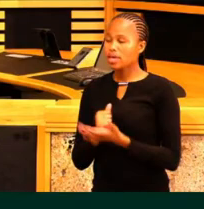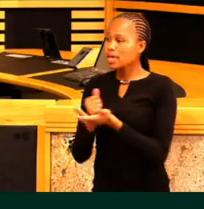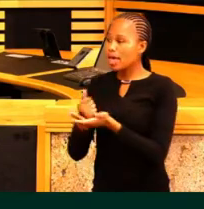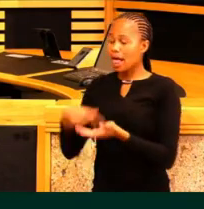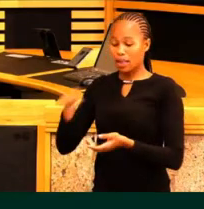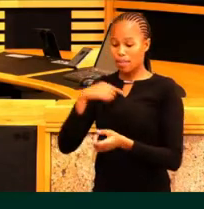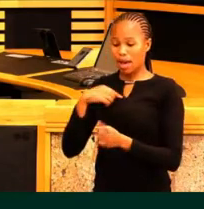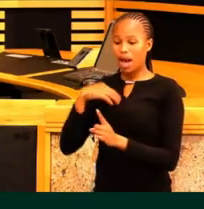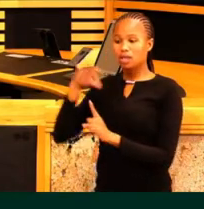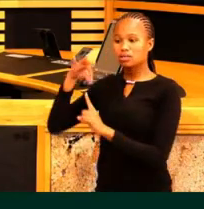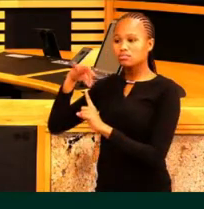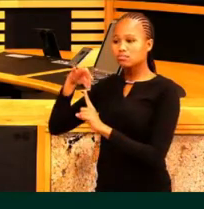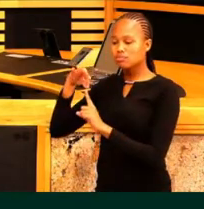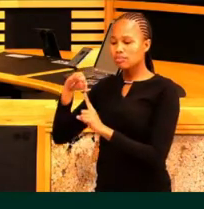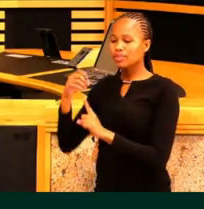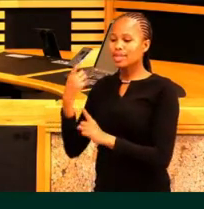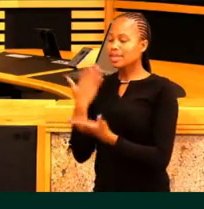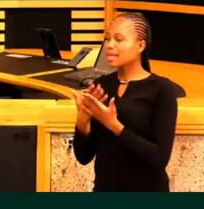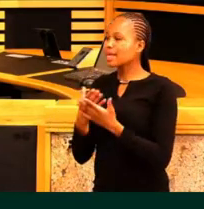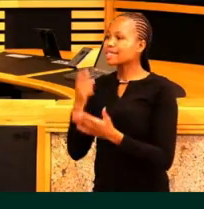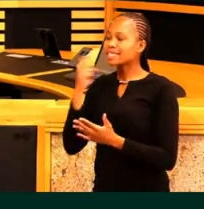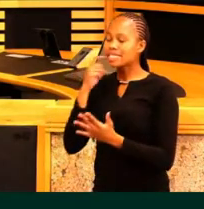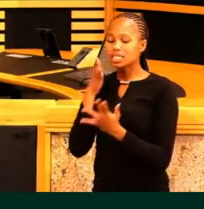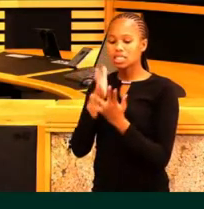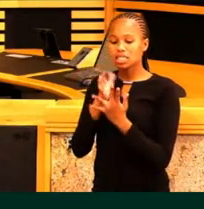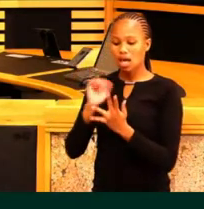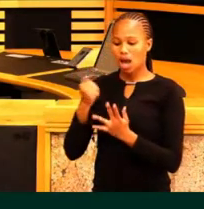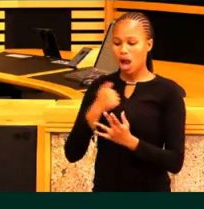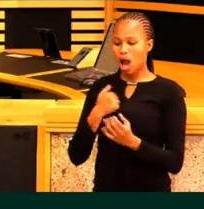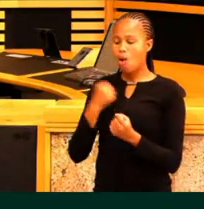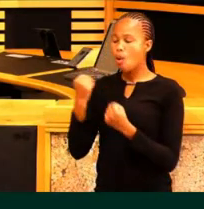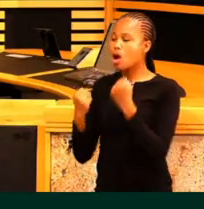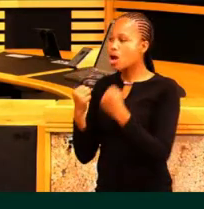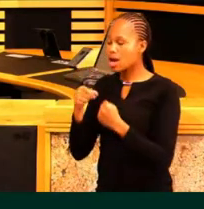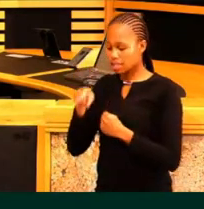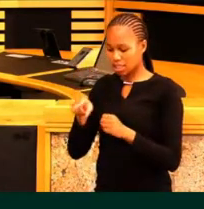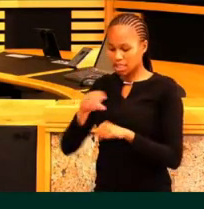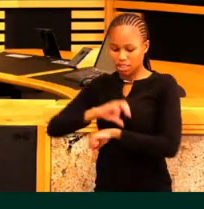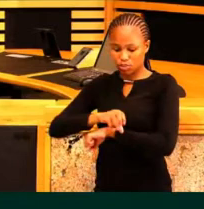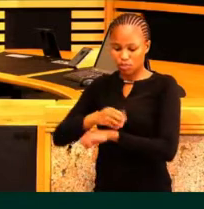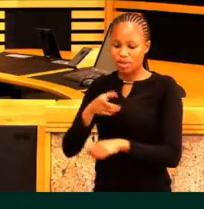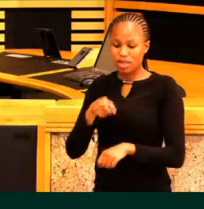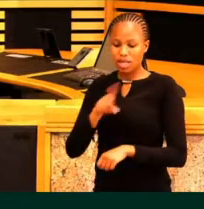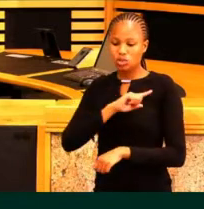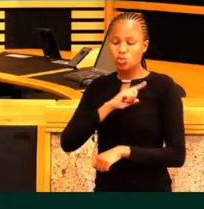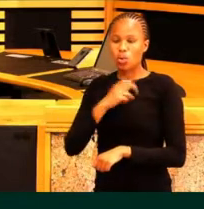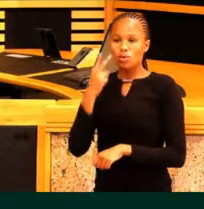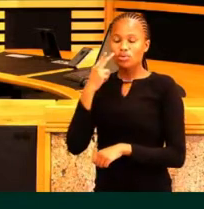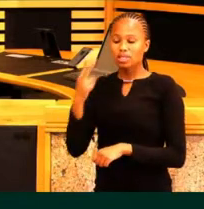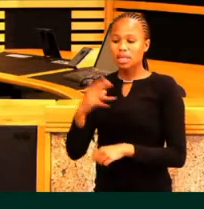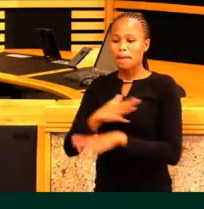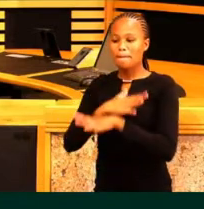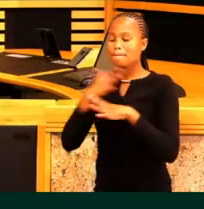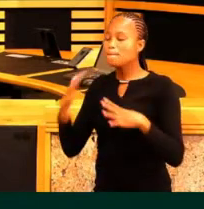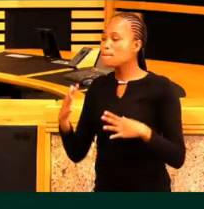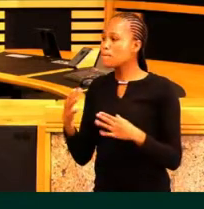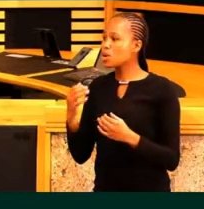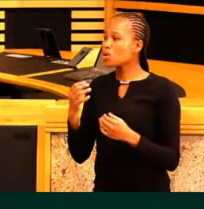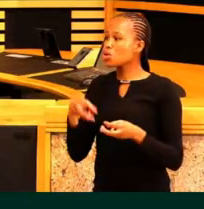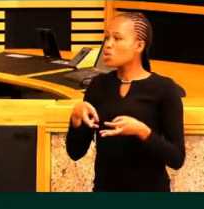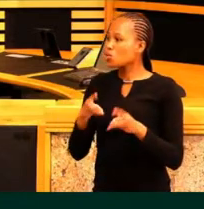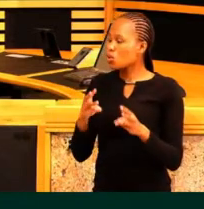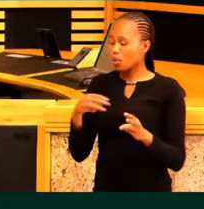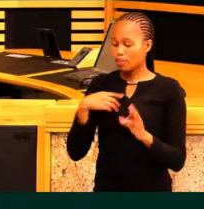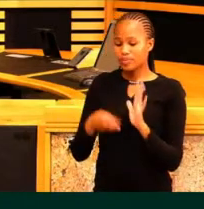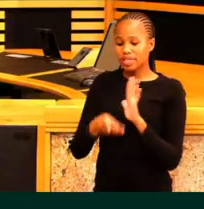Mercedes-Benz to get our paths easy into this province that's why you see the massive Road Network infrastructure that were